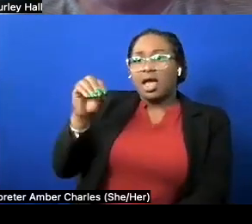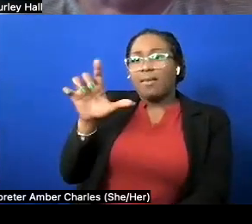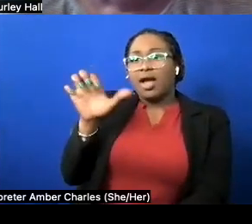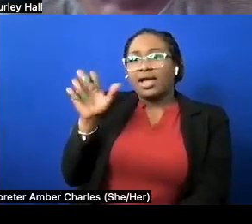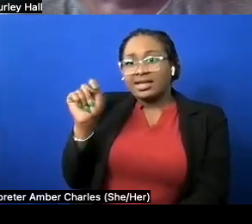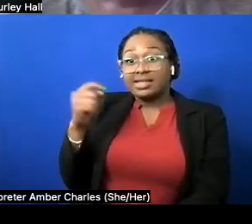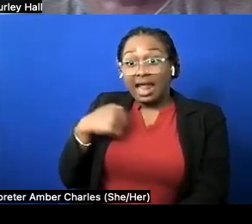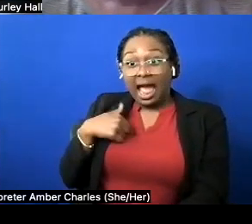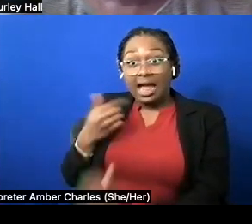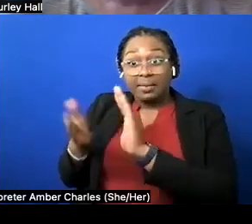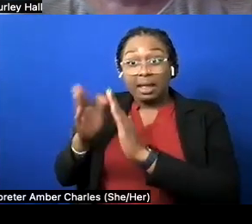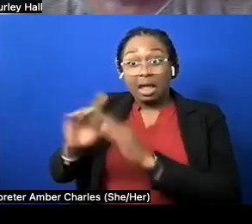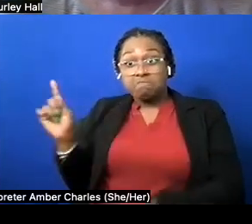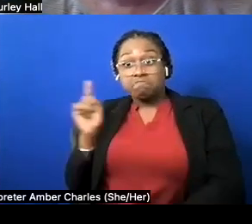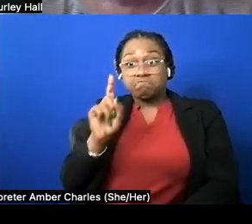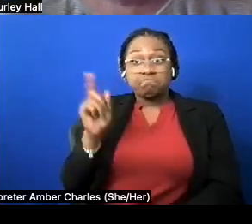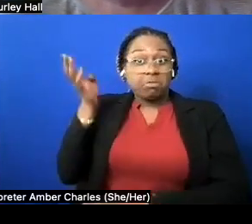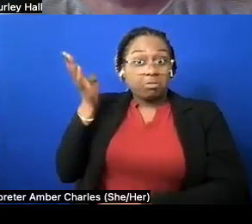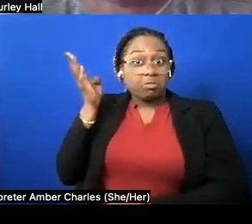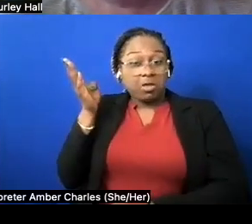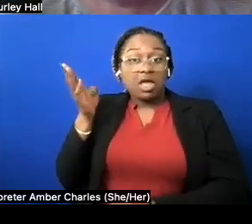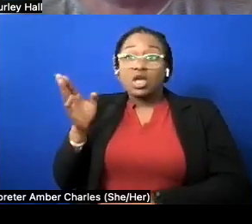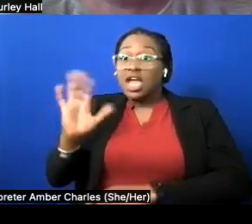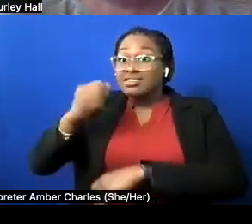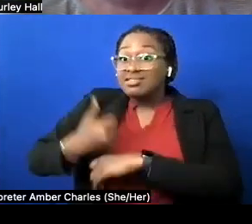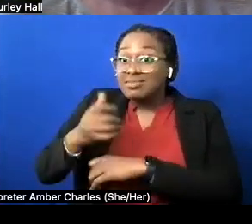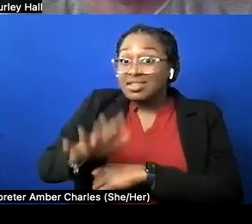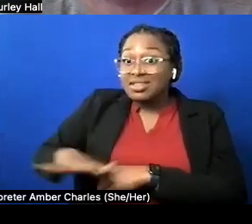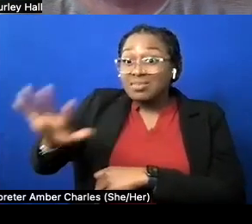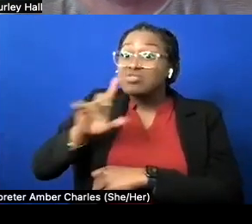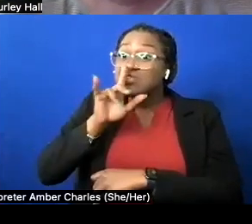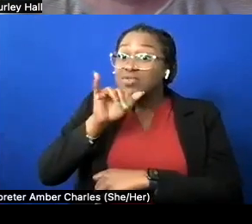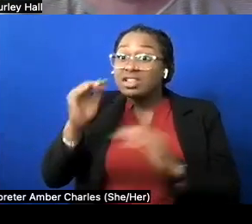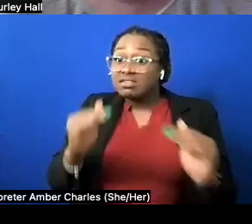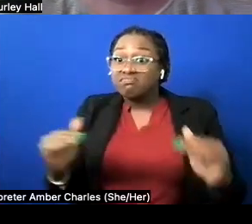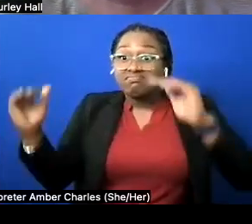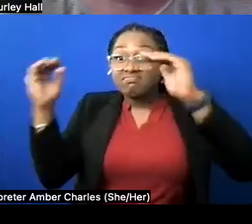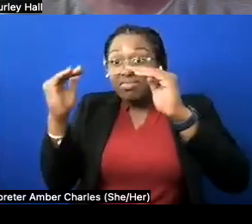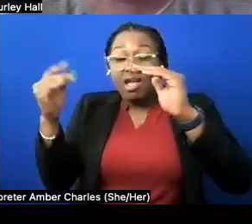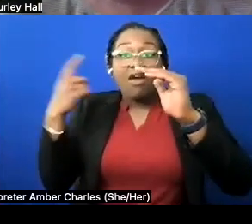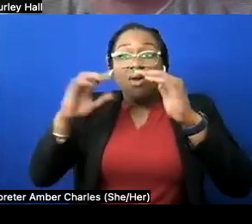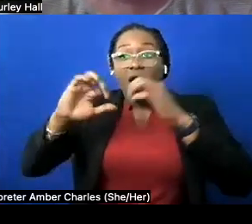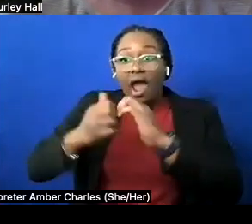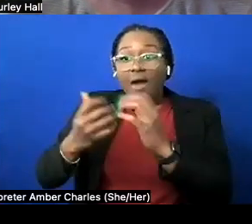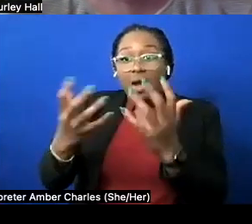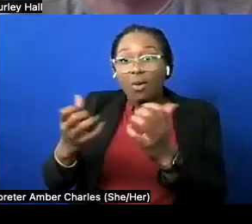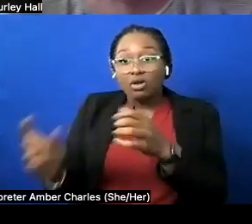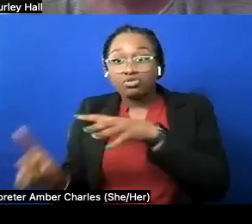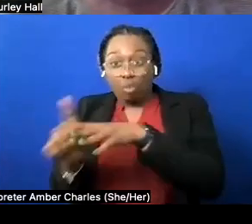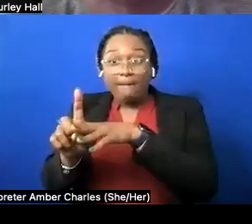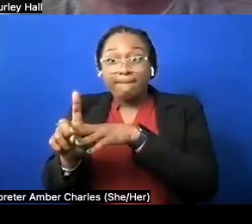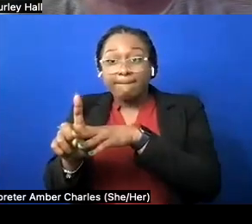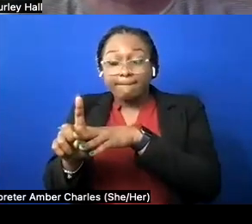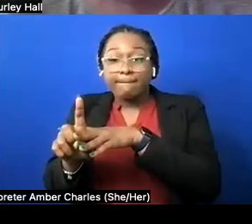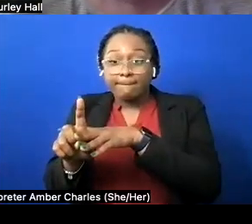on. And the way that you set up that space really raised the bar for me in terms of how I wanted to show up. And Lisa,